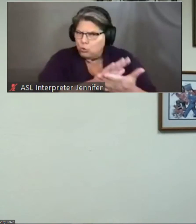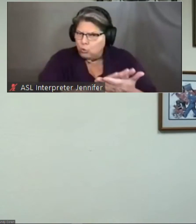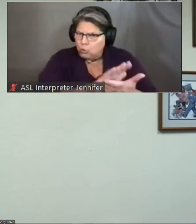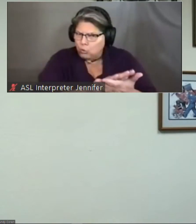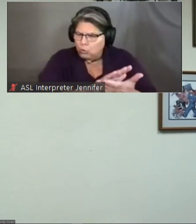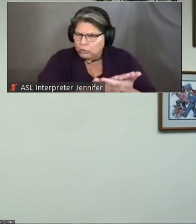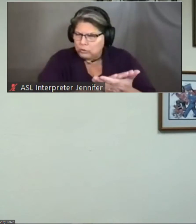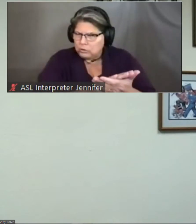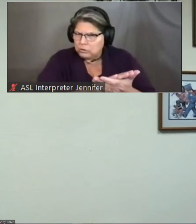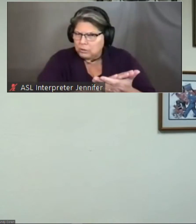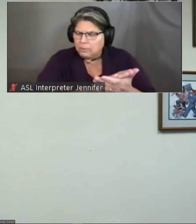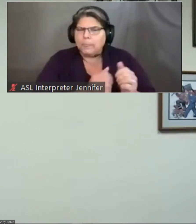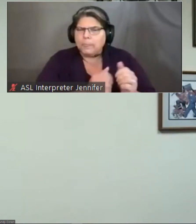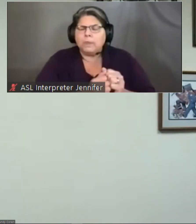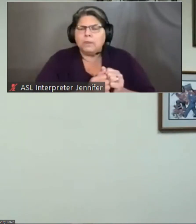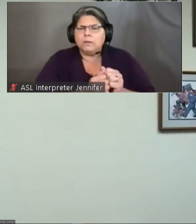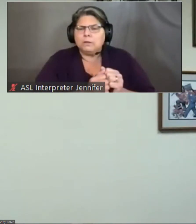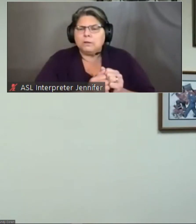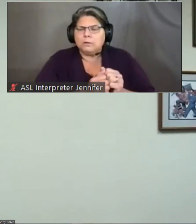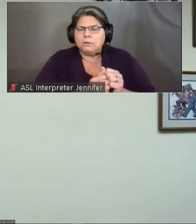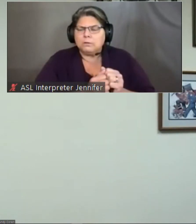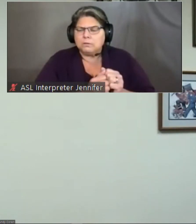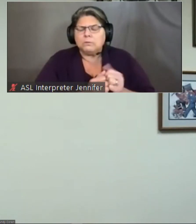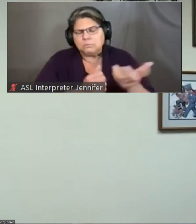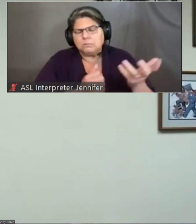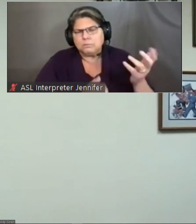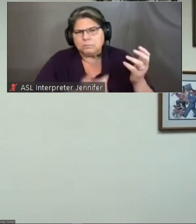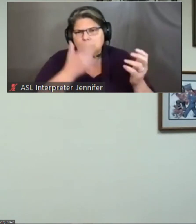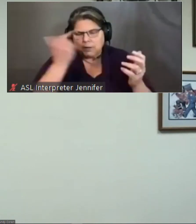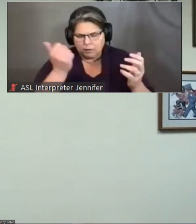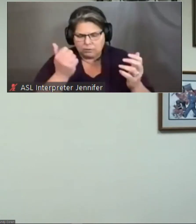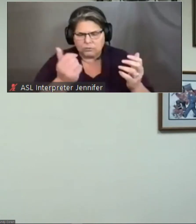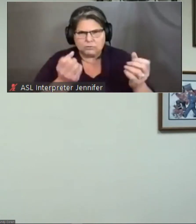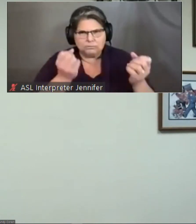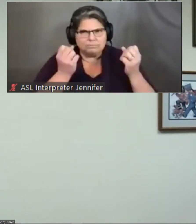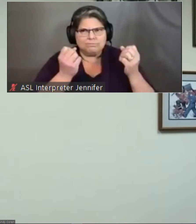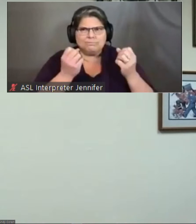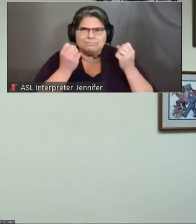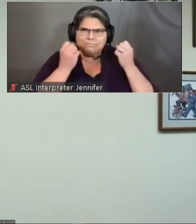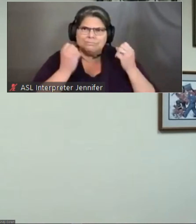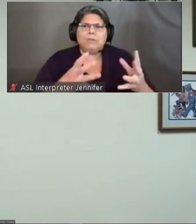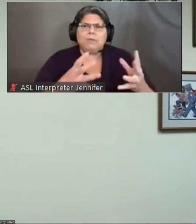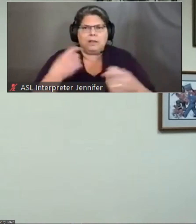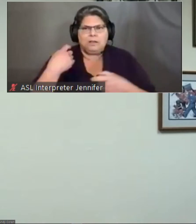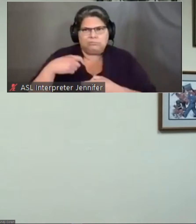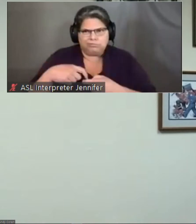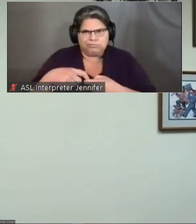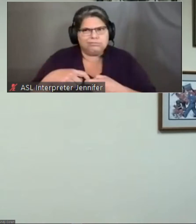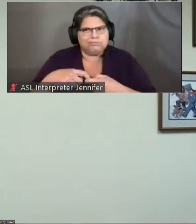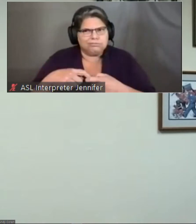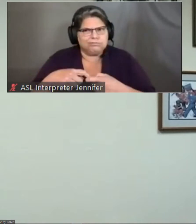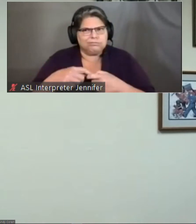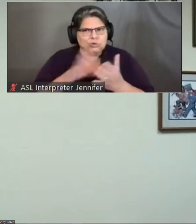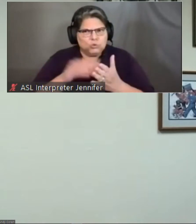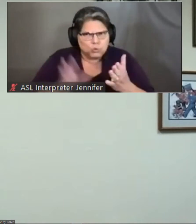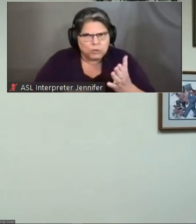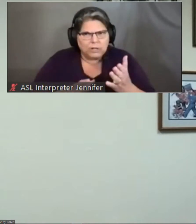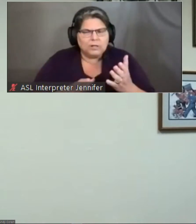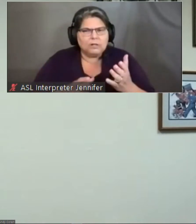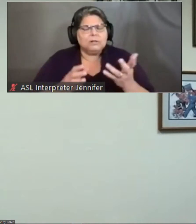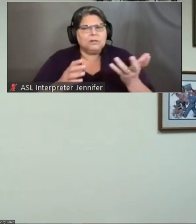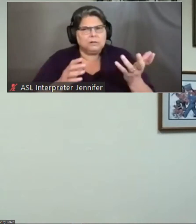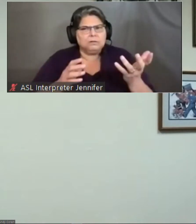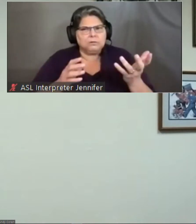predominantly, this is because there's a large Hispanic population, and this may influence the